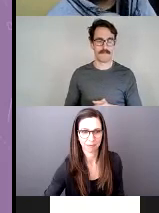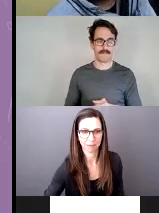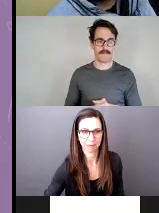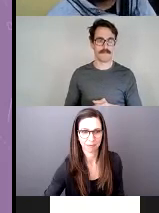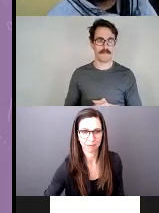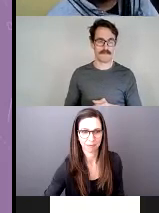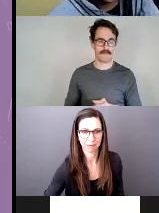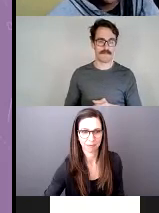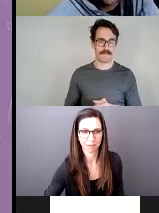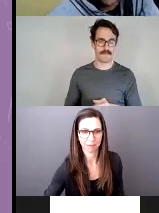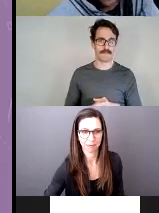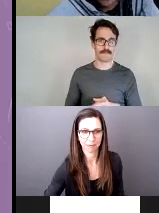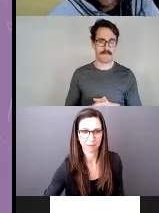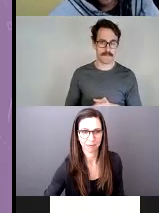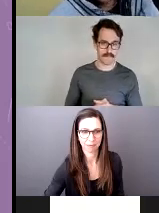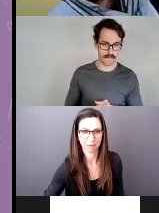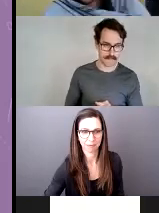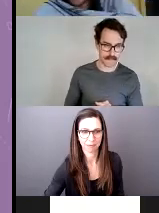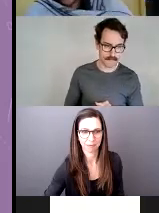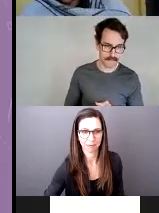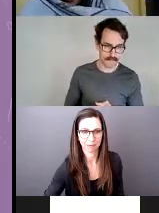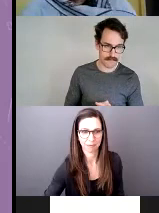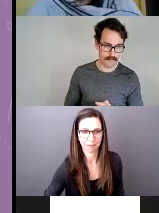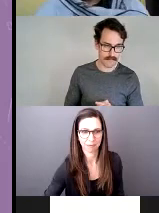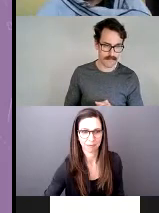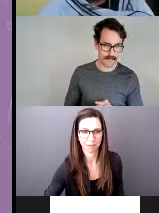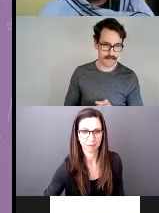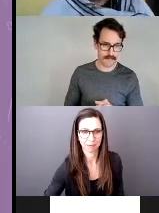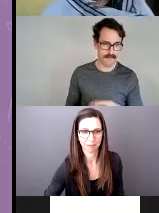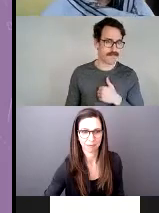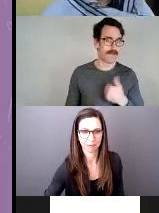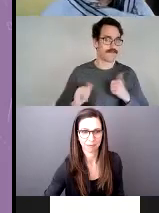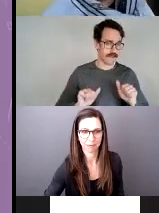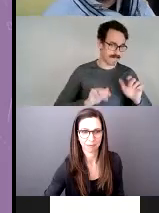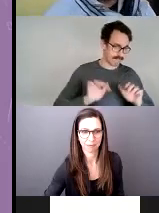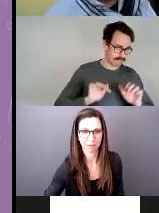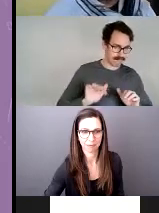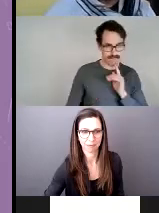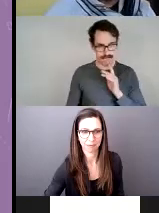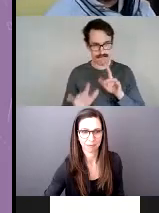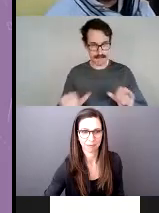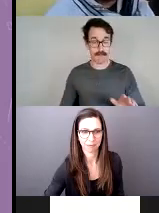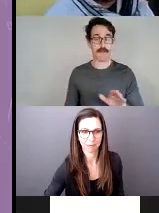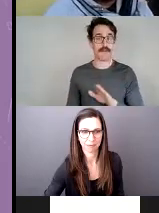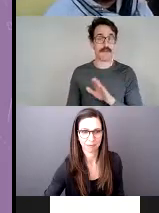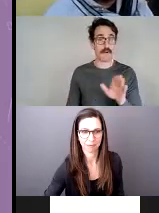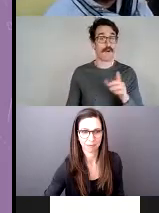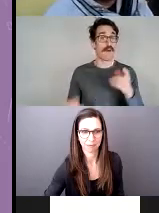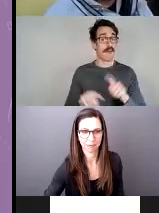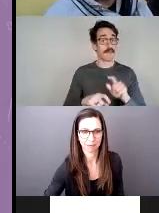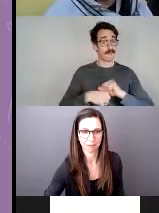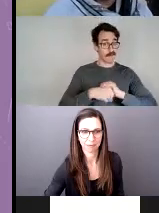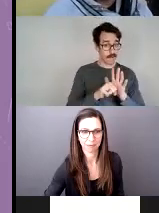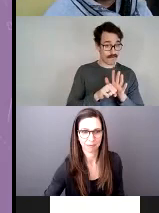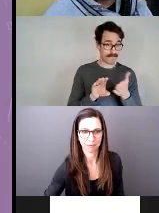So I'm answering questions and as well as the thing. So during the safety, because I was saying with COVID-19, we